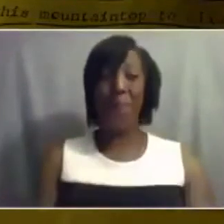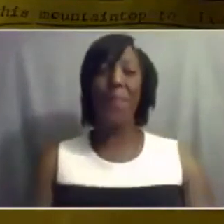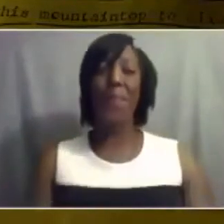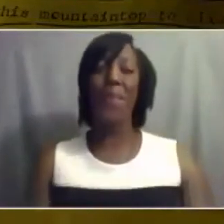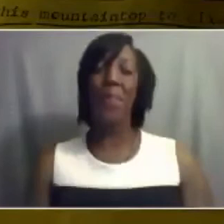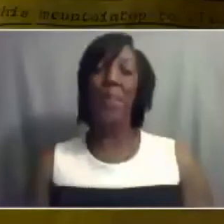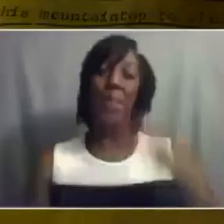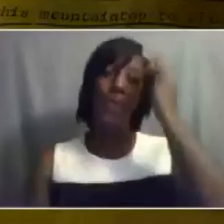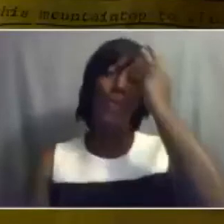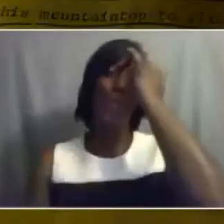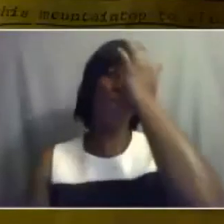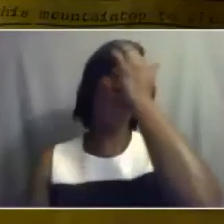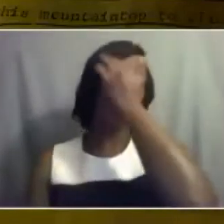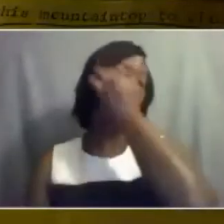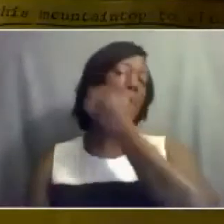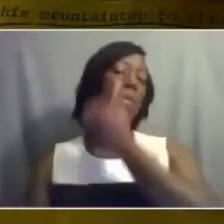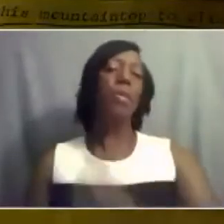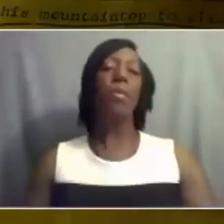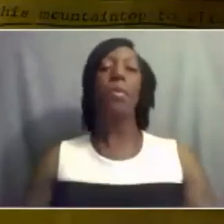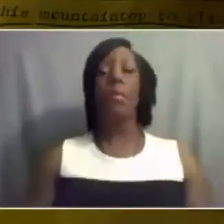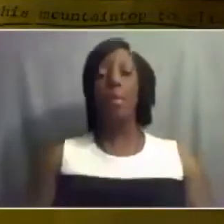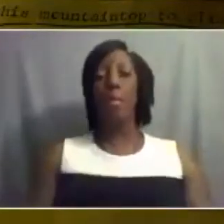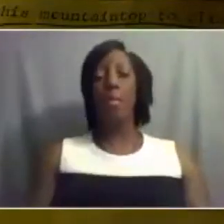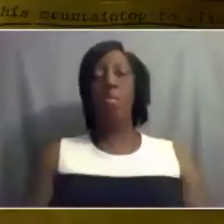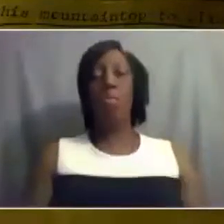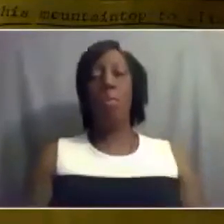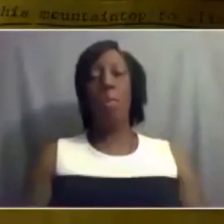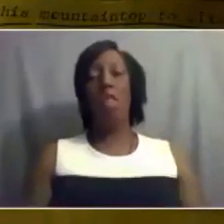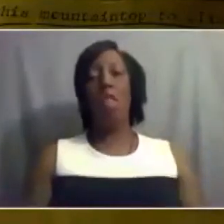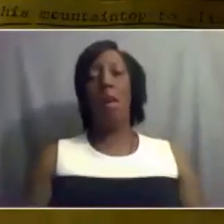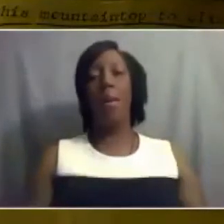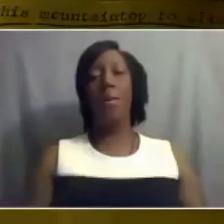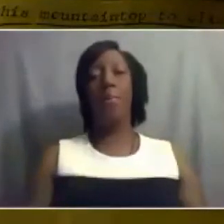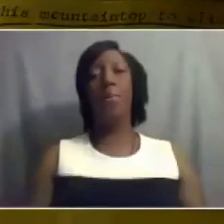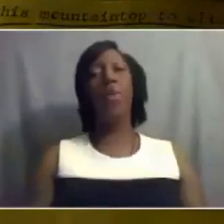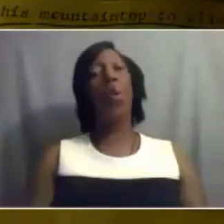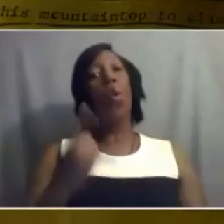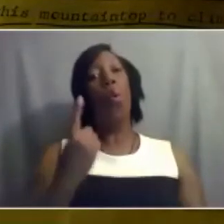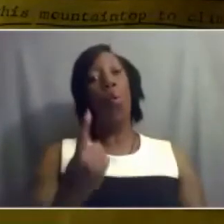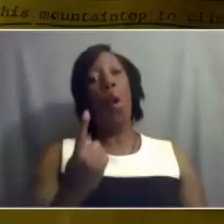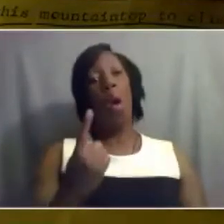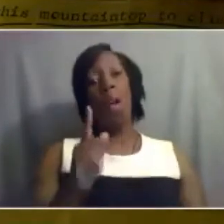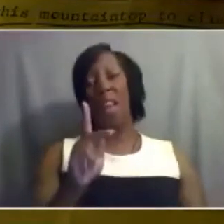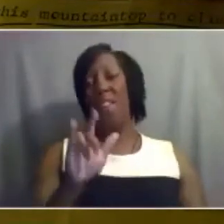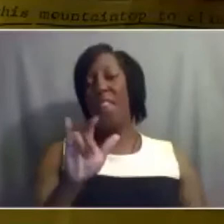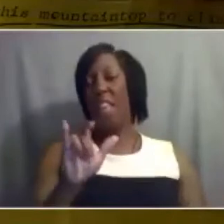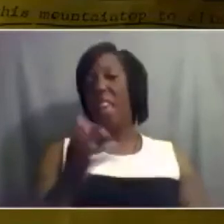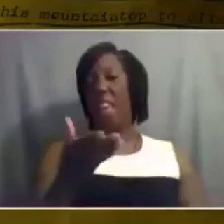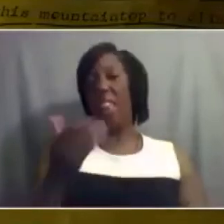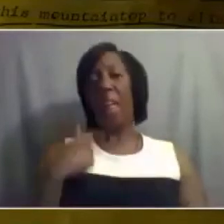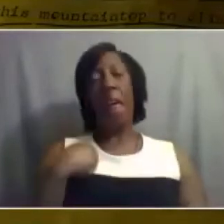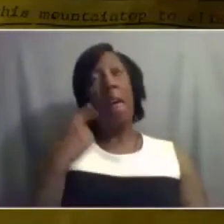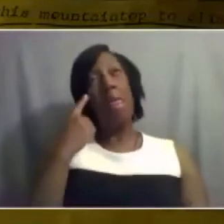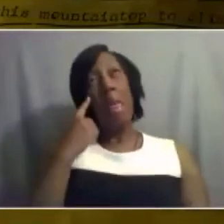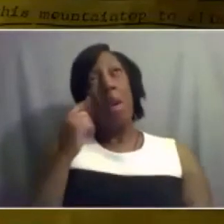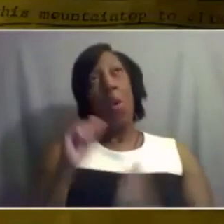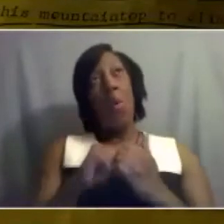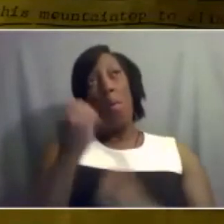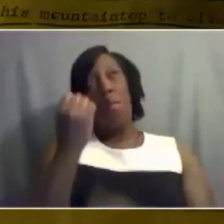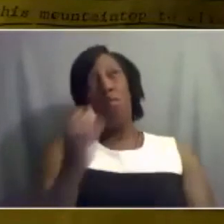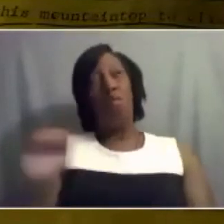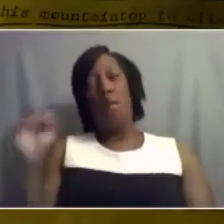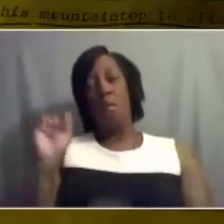Well, on the last issue, I think one of the key things of the revolution of values is to